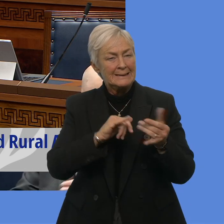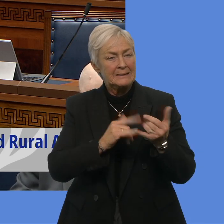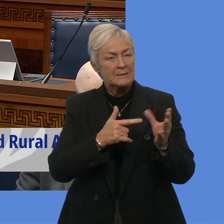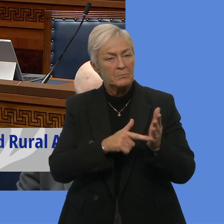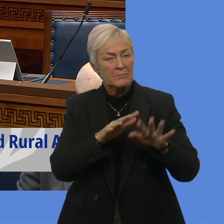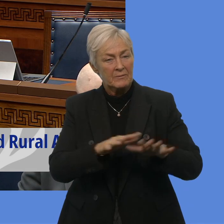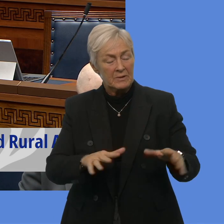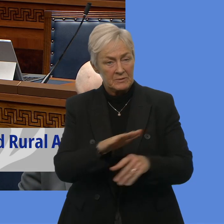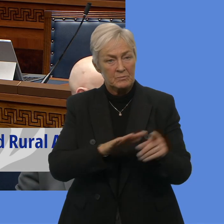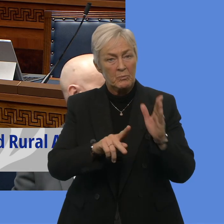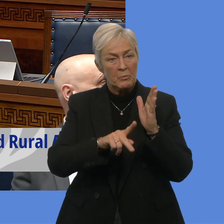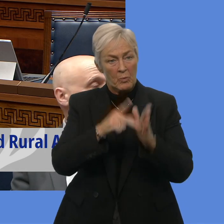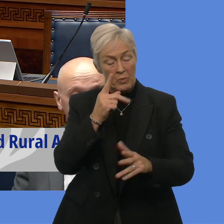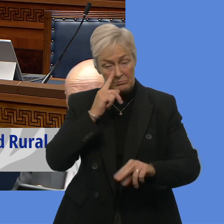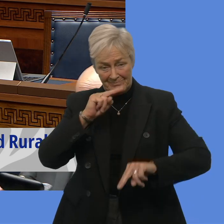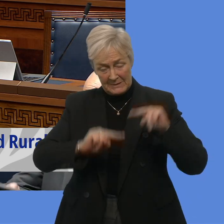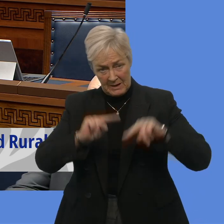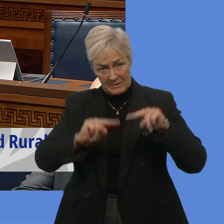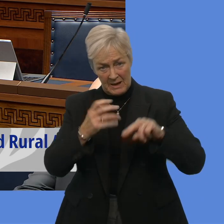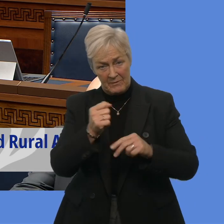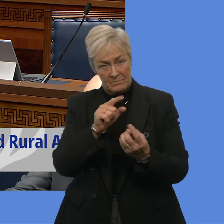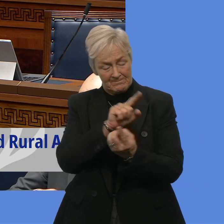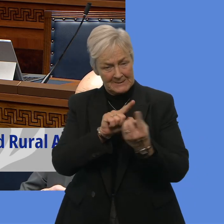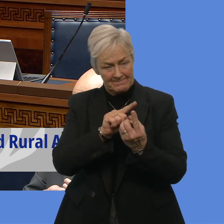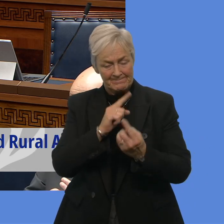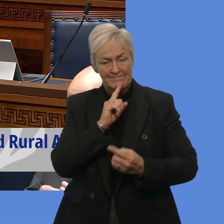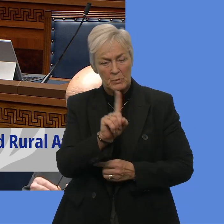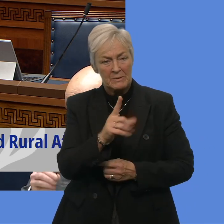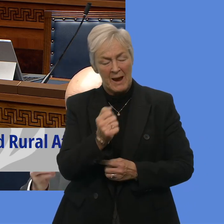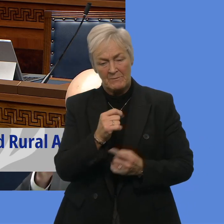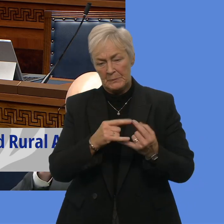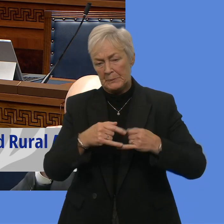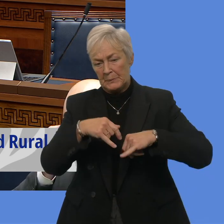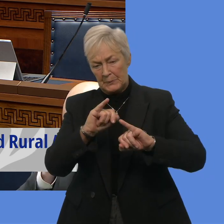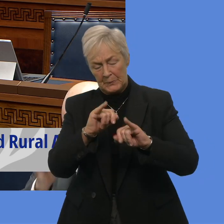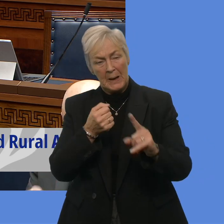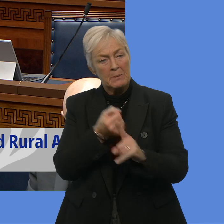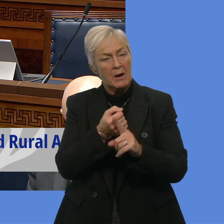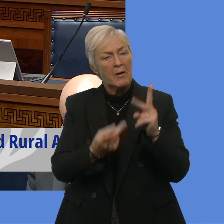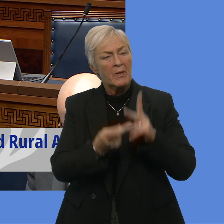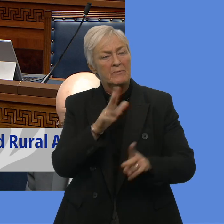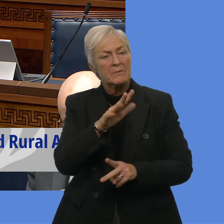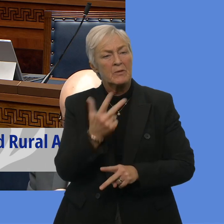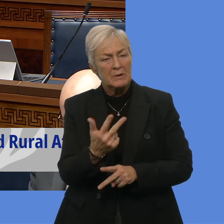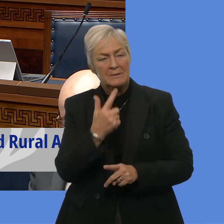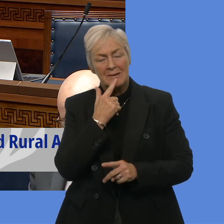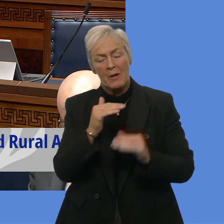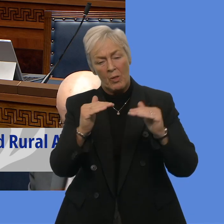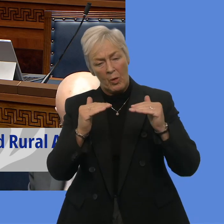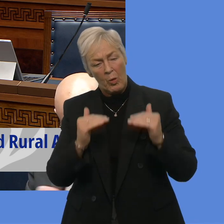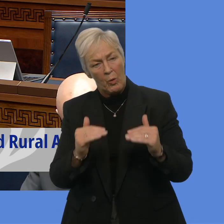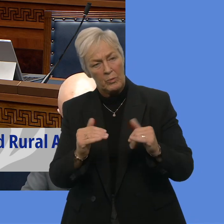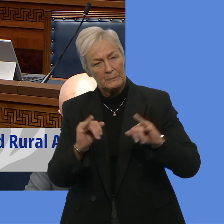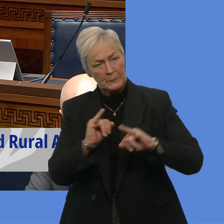2 instances were assessed to have a medium severity environmental impact. The other 53 were assessed as having a low